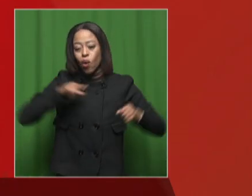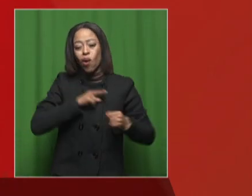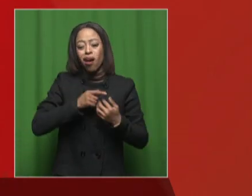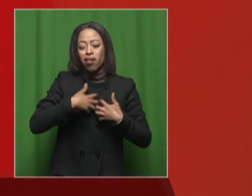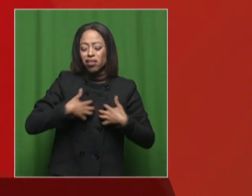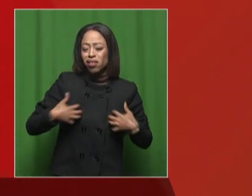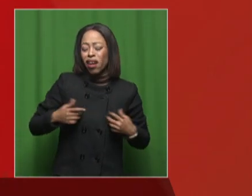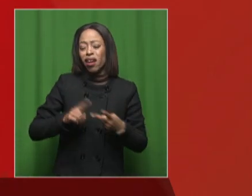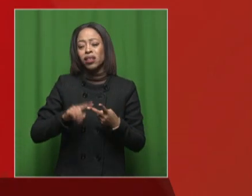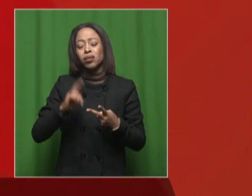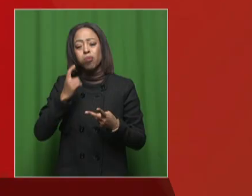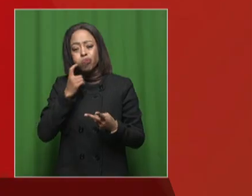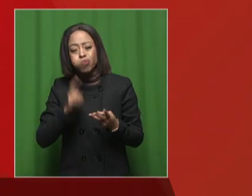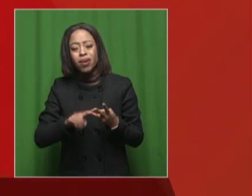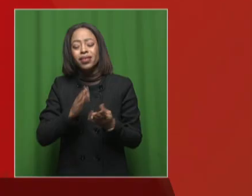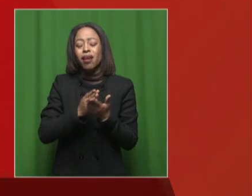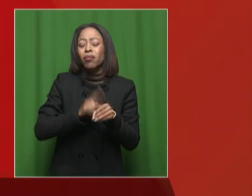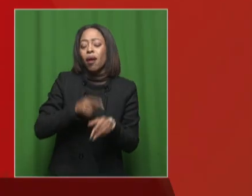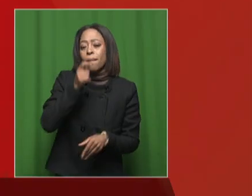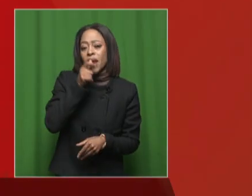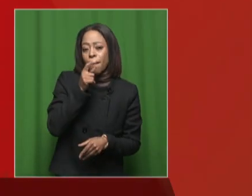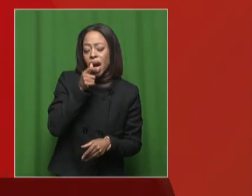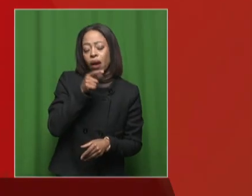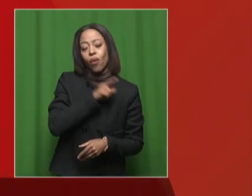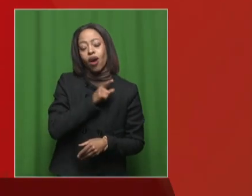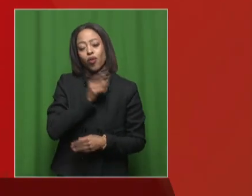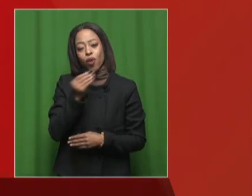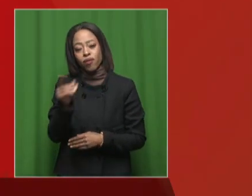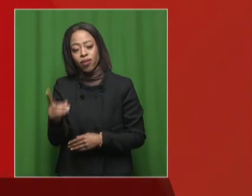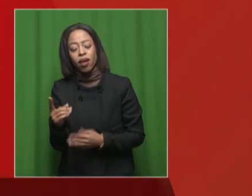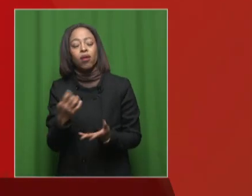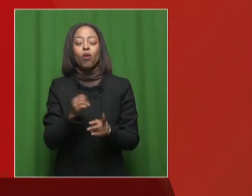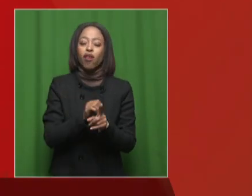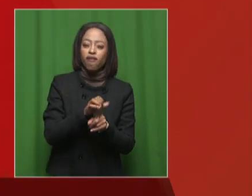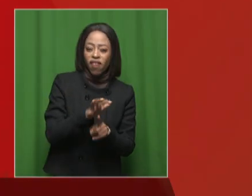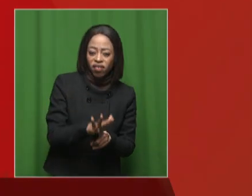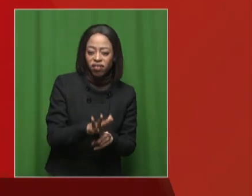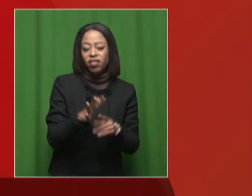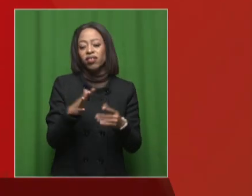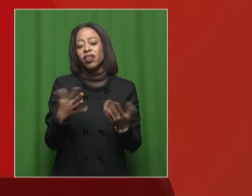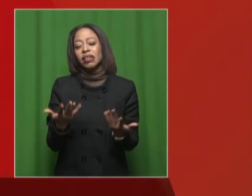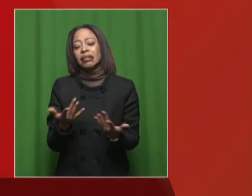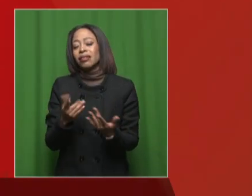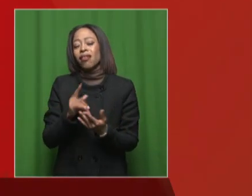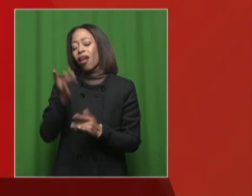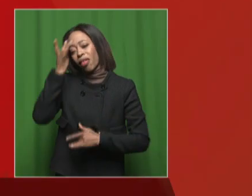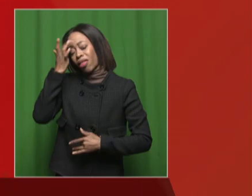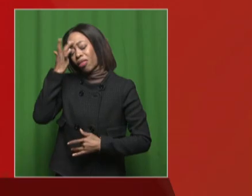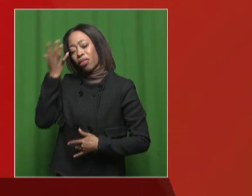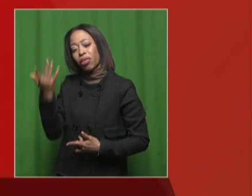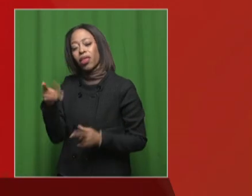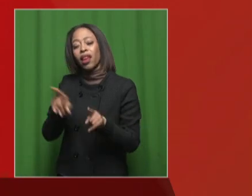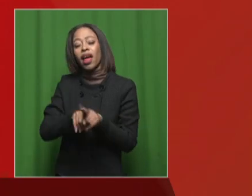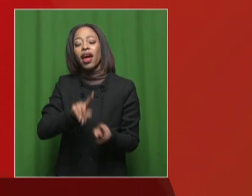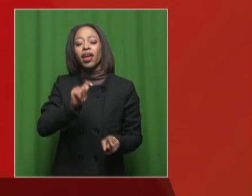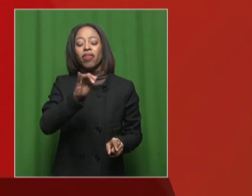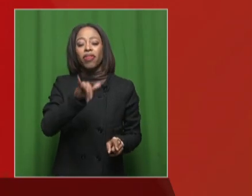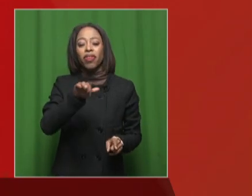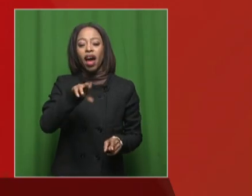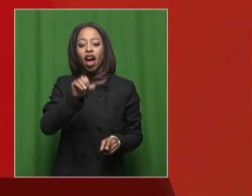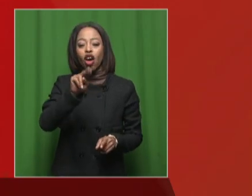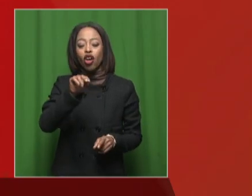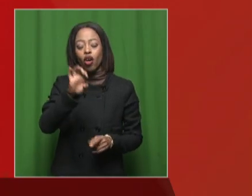certain medication that we use for patients, as well as infections and endocrine disorders like thyroid disease. And